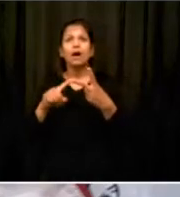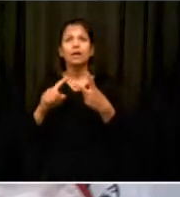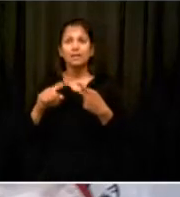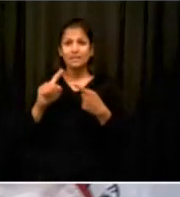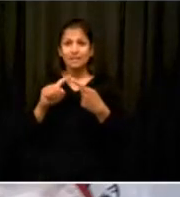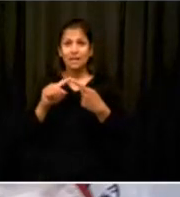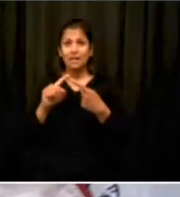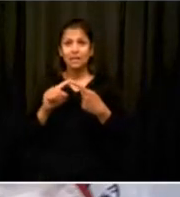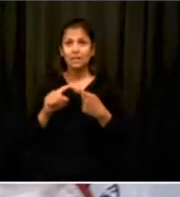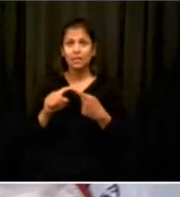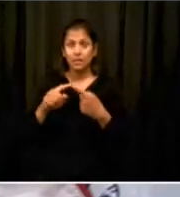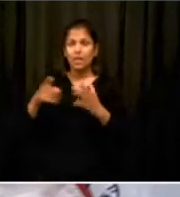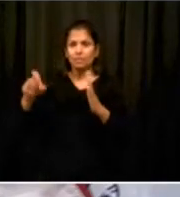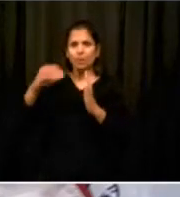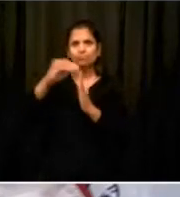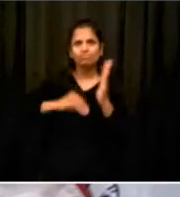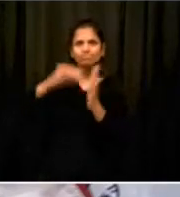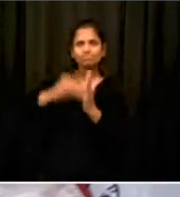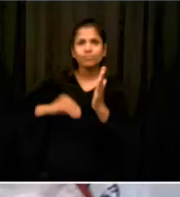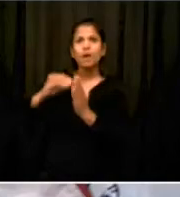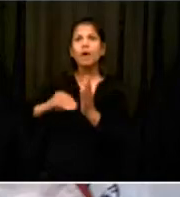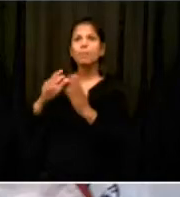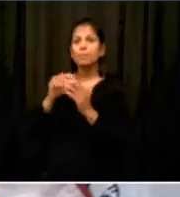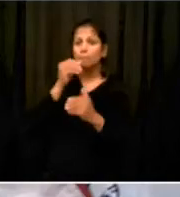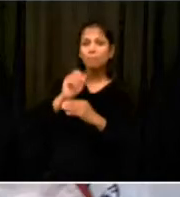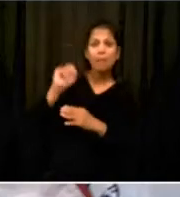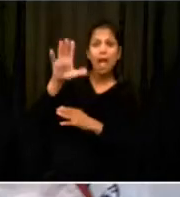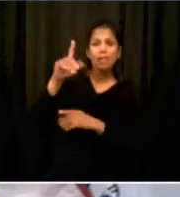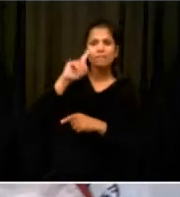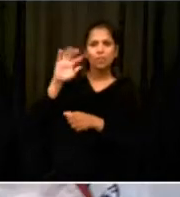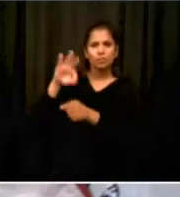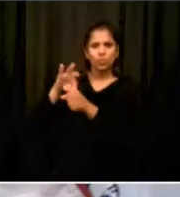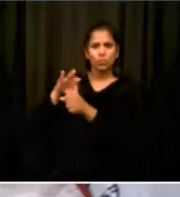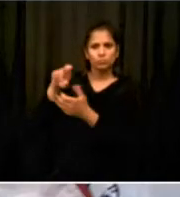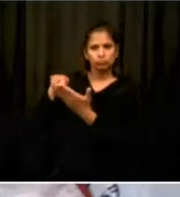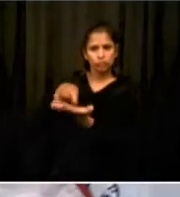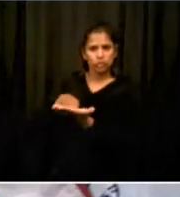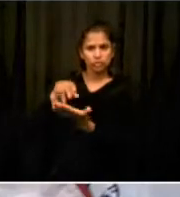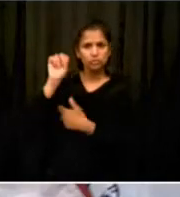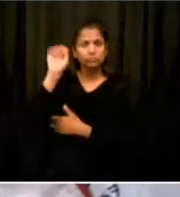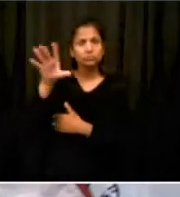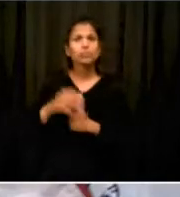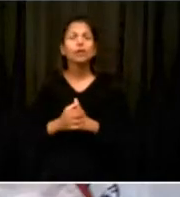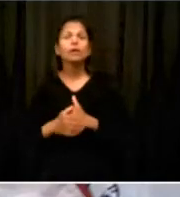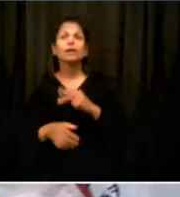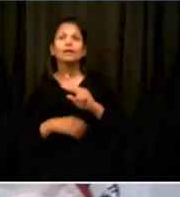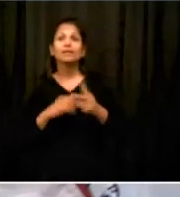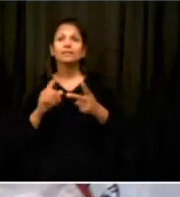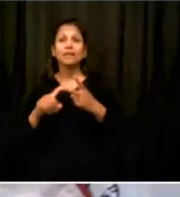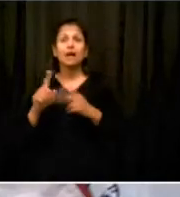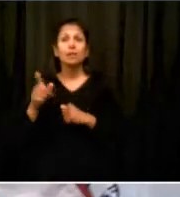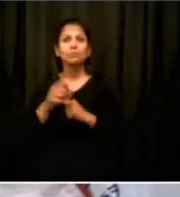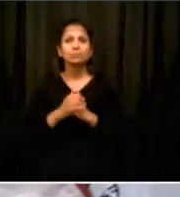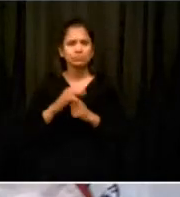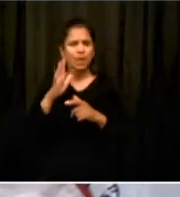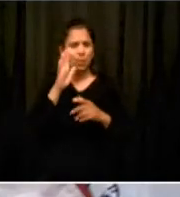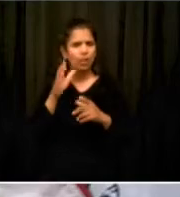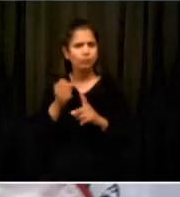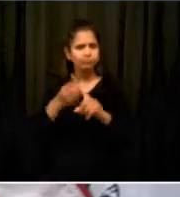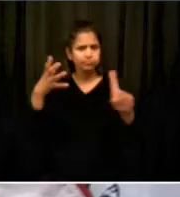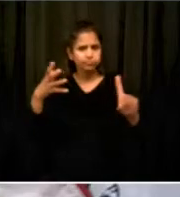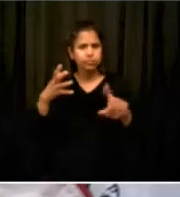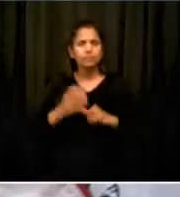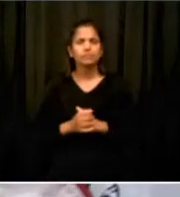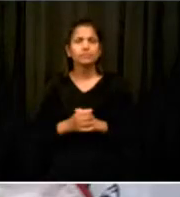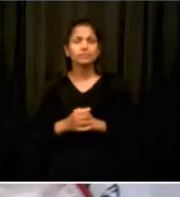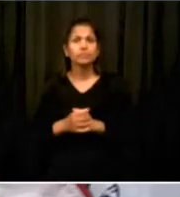Both those dates, the census deadline and election day, are less than 100 days away. So this is a